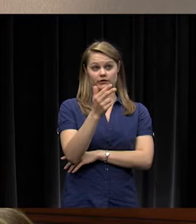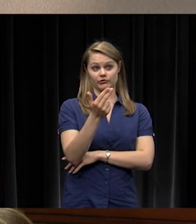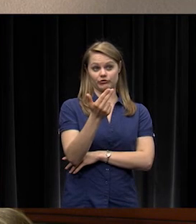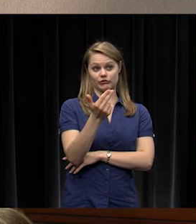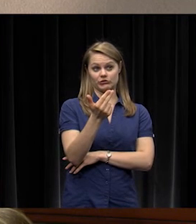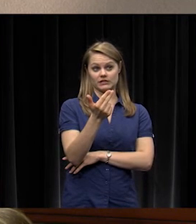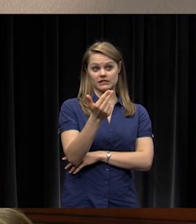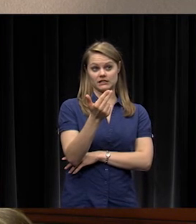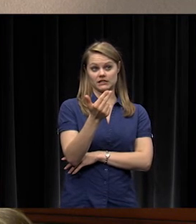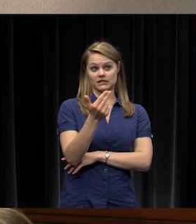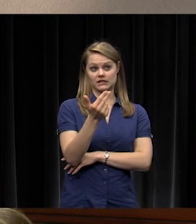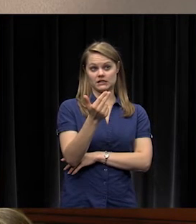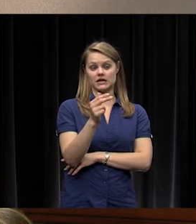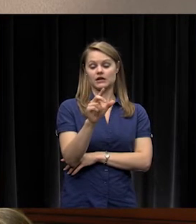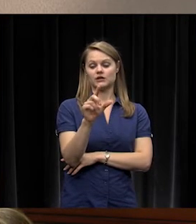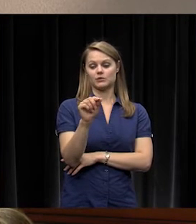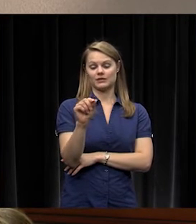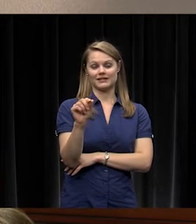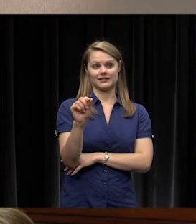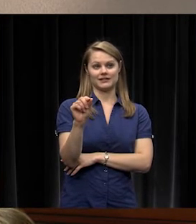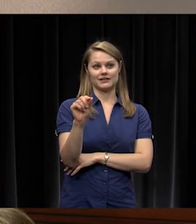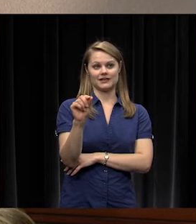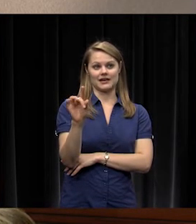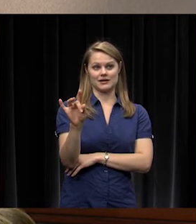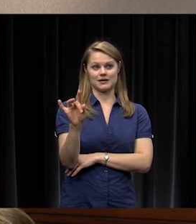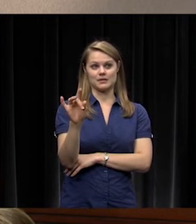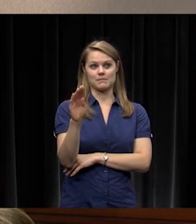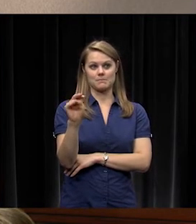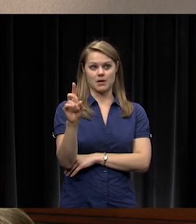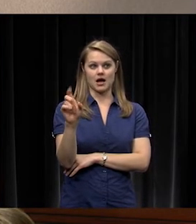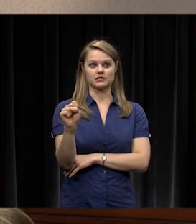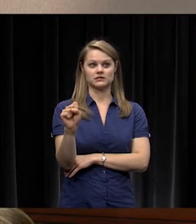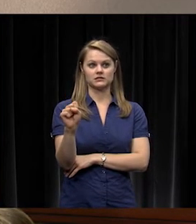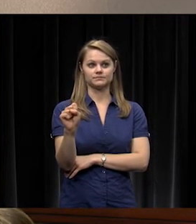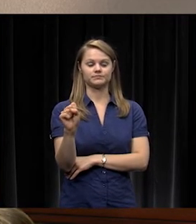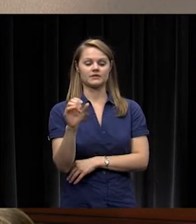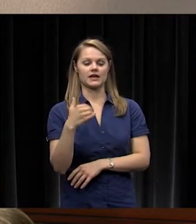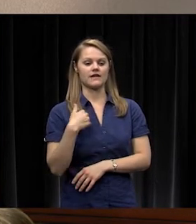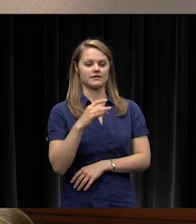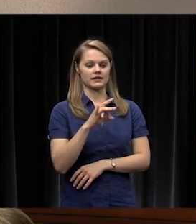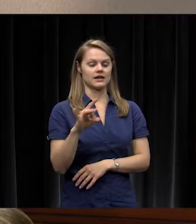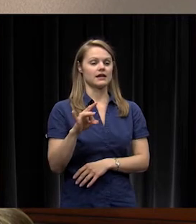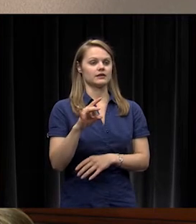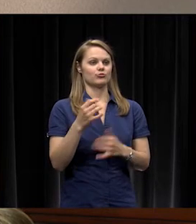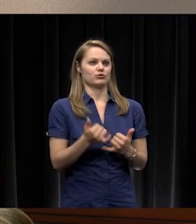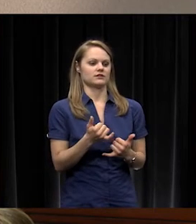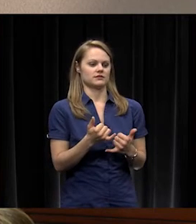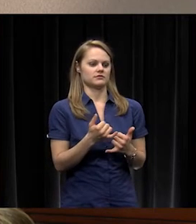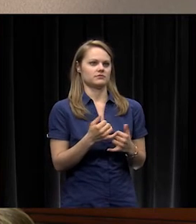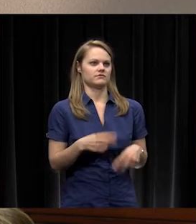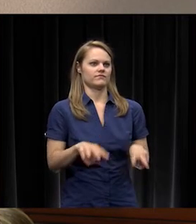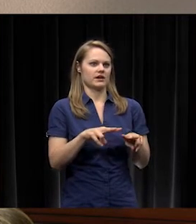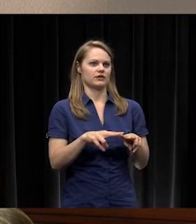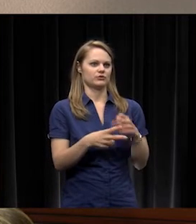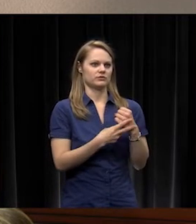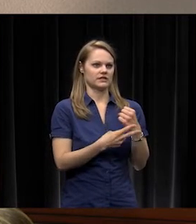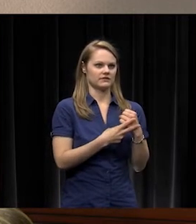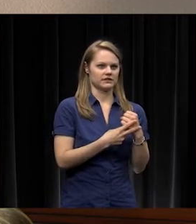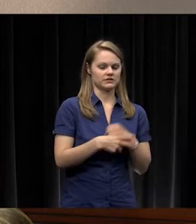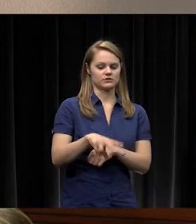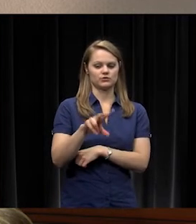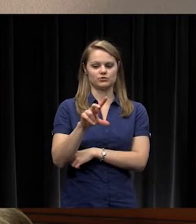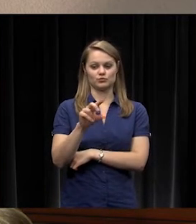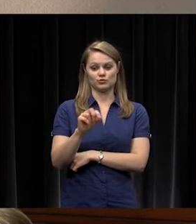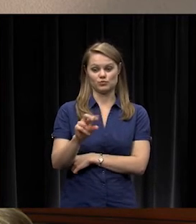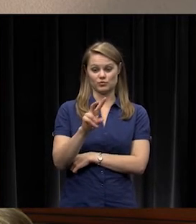2013C and 2008A bonds, the baseline parameters 5% present value savings. On the 2009A bonds, which was it's